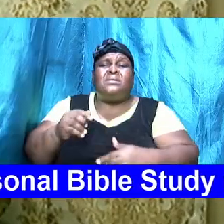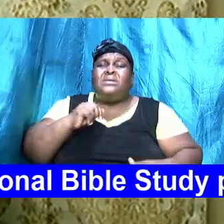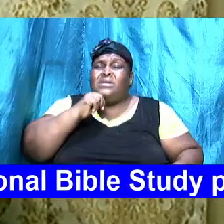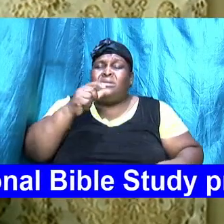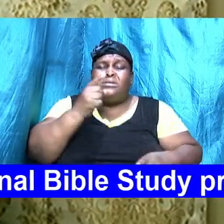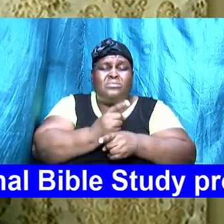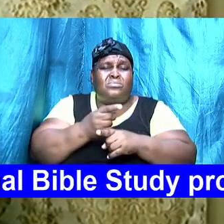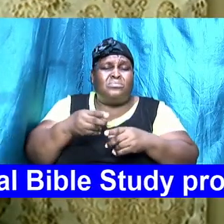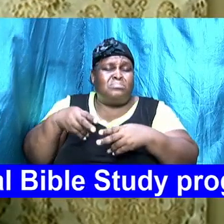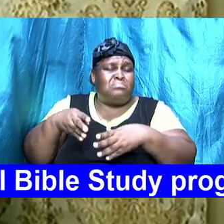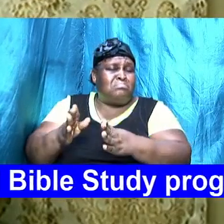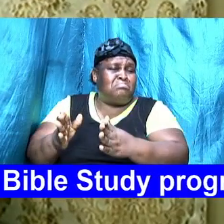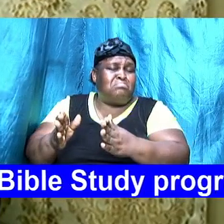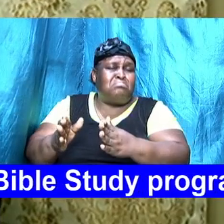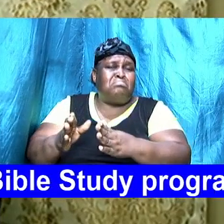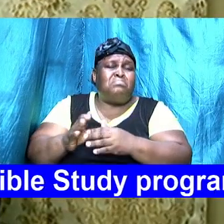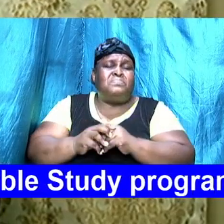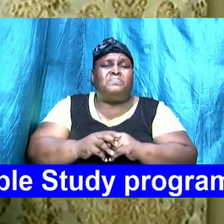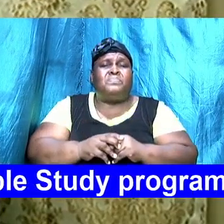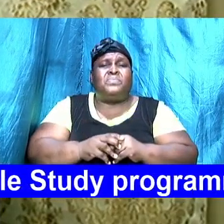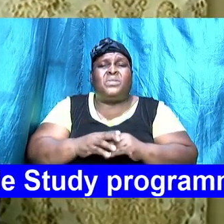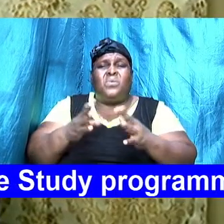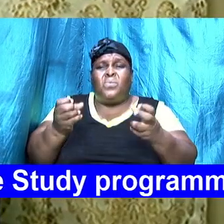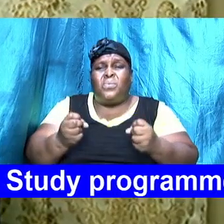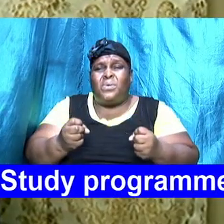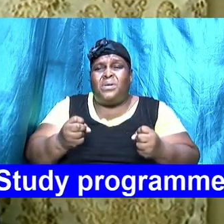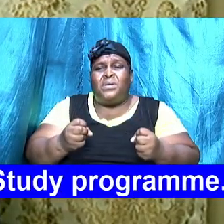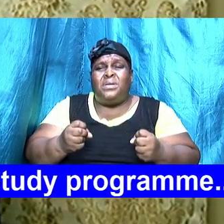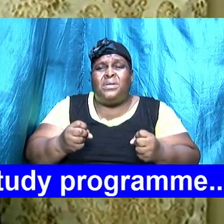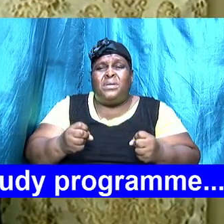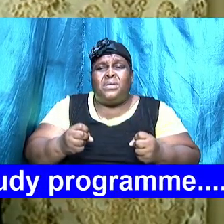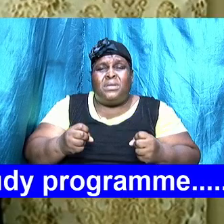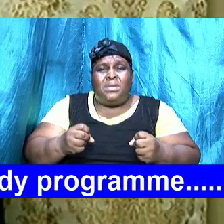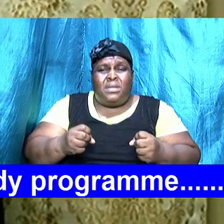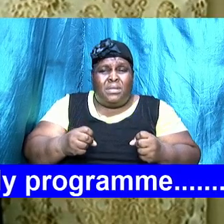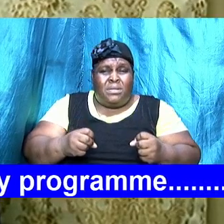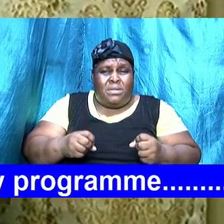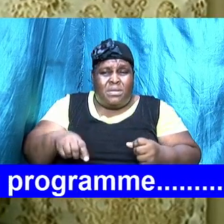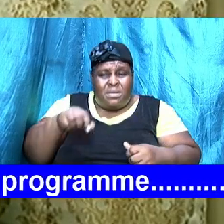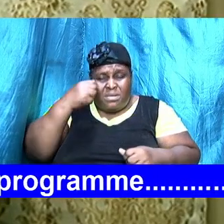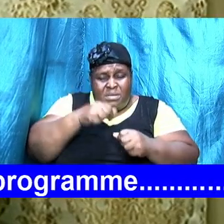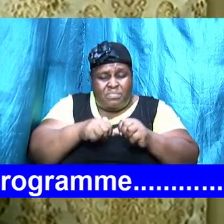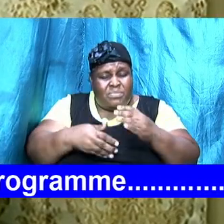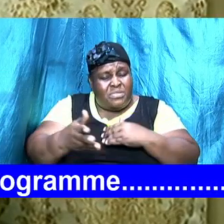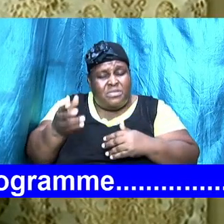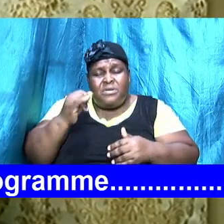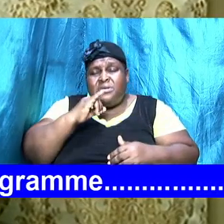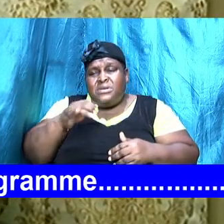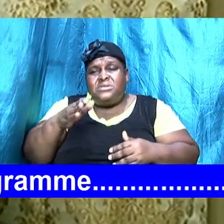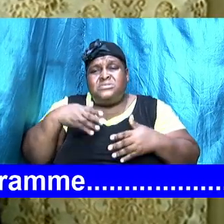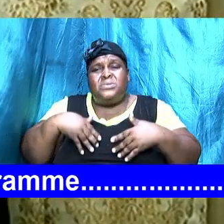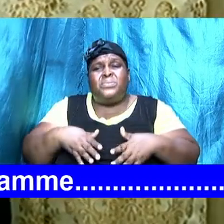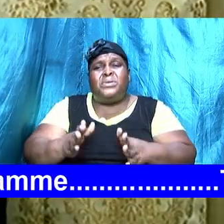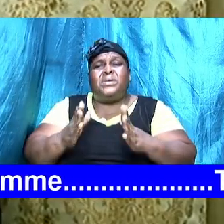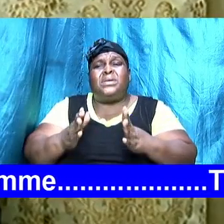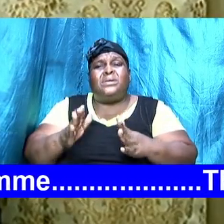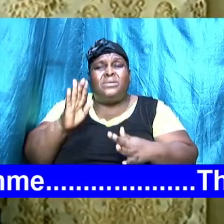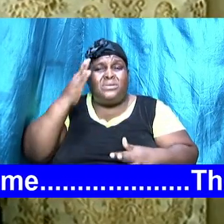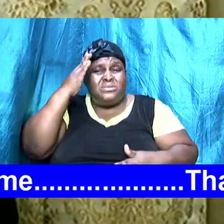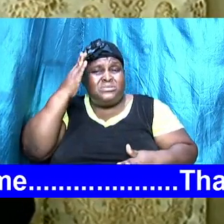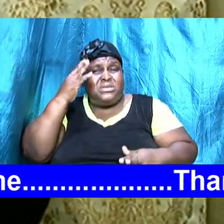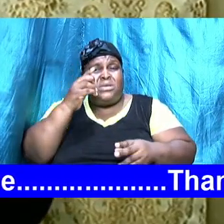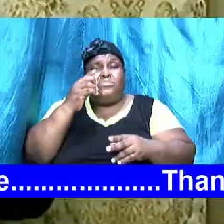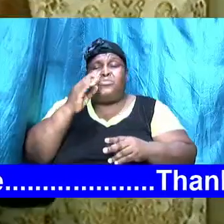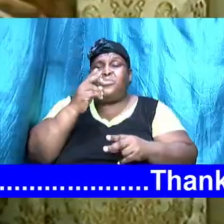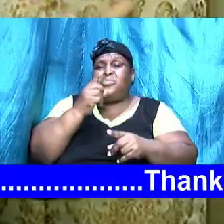right path. And I want to instill in our minds that there is a way. You know, it might seem right